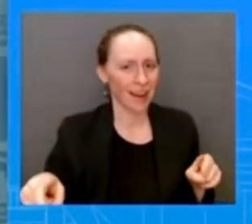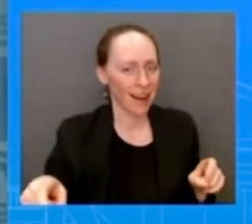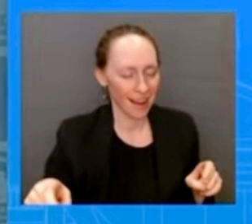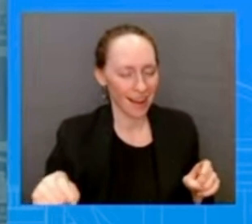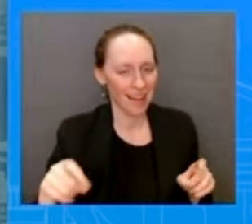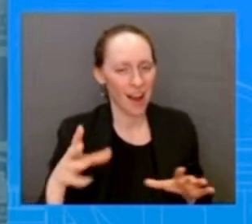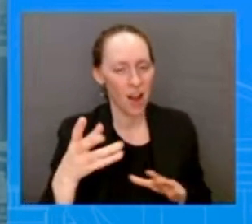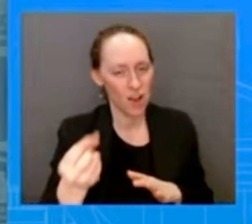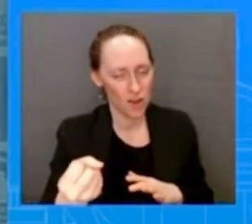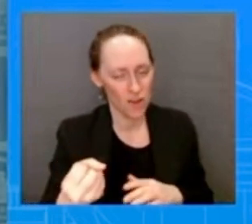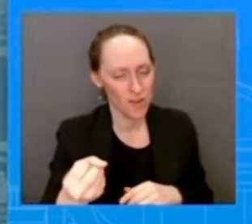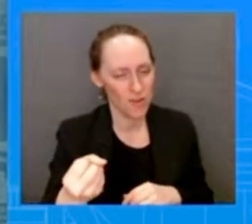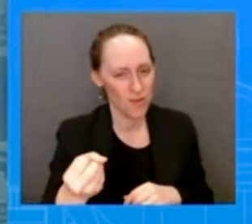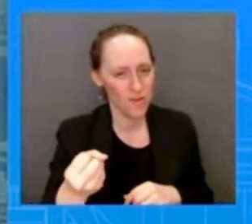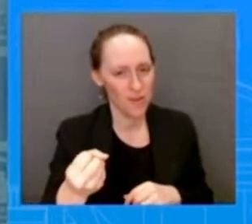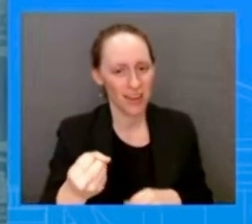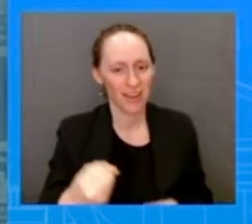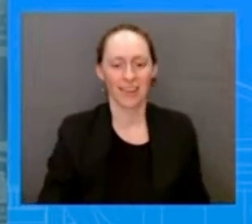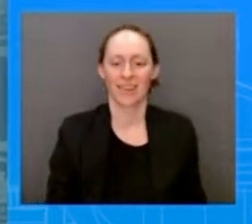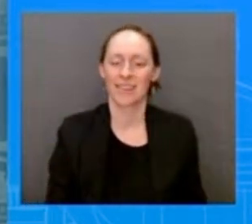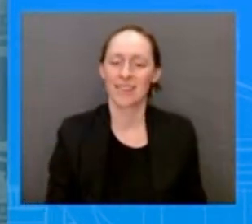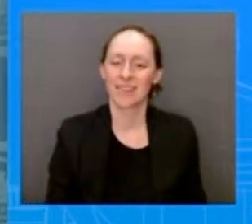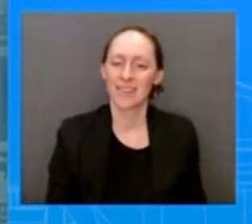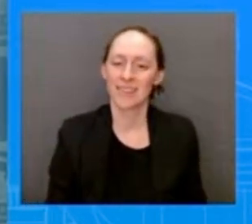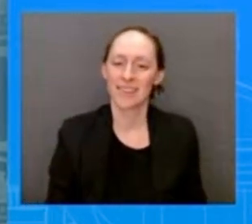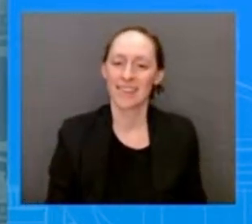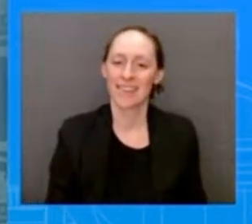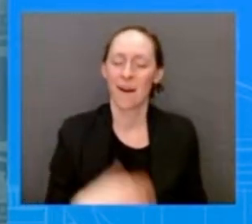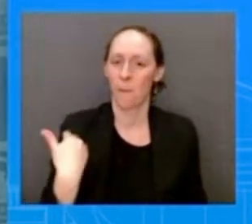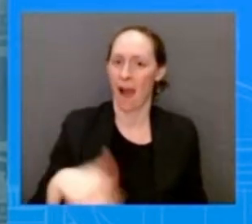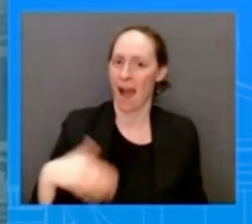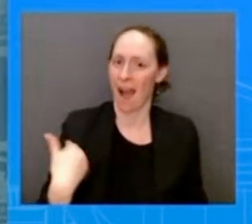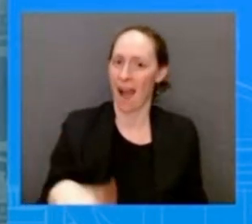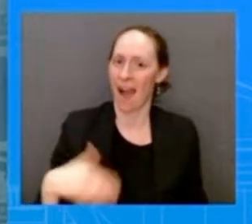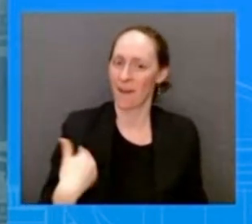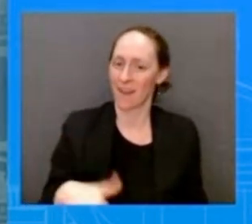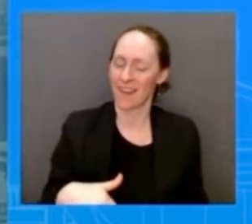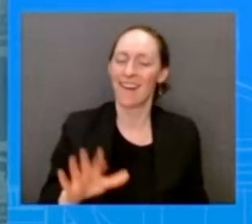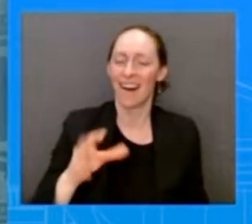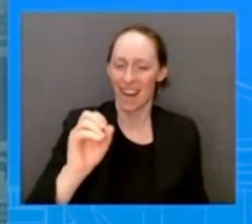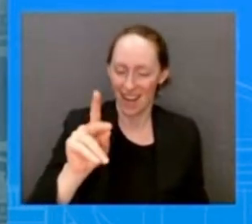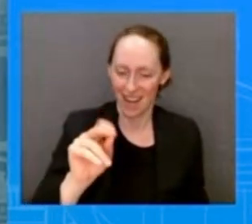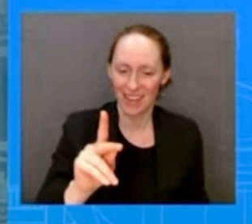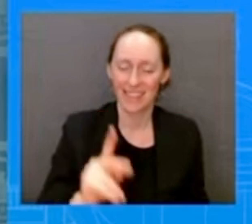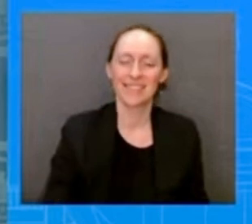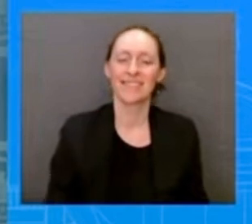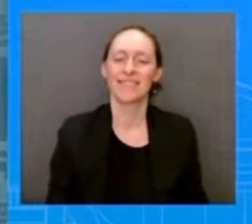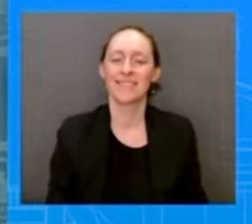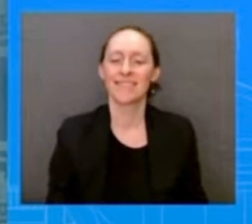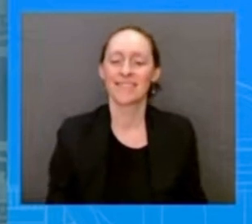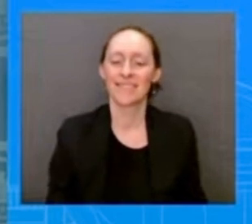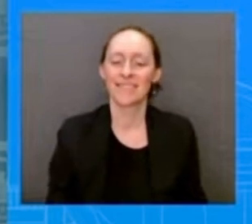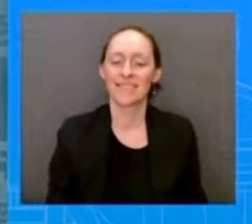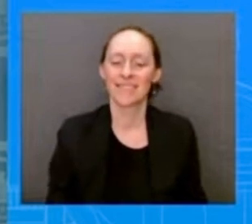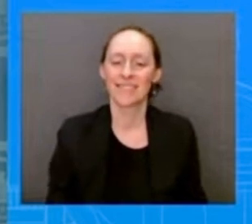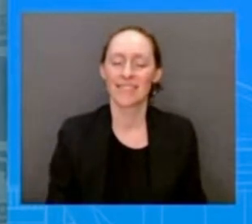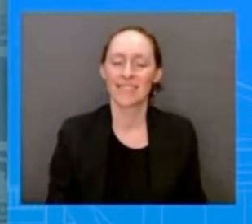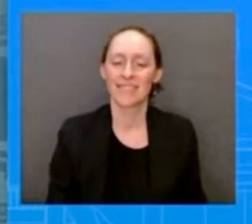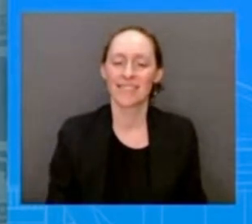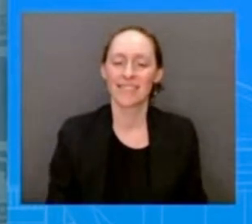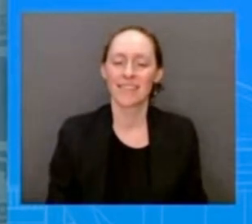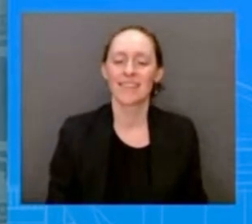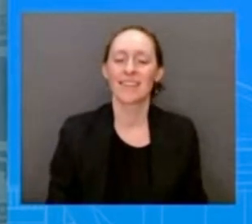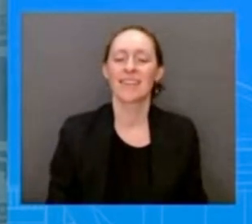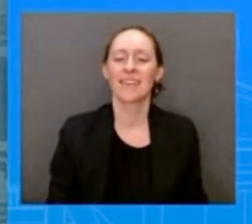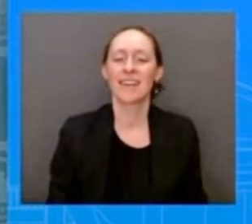they're so exciting, thrilling. No, but with all seriousness, look. The American people know who Joe Biden